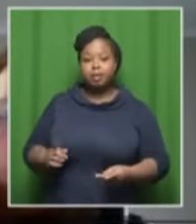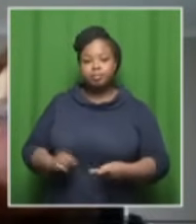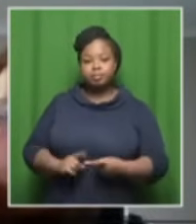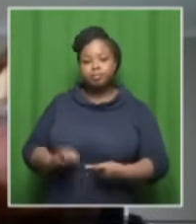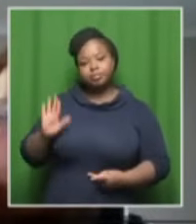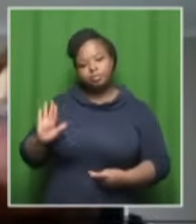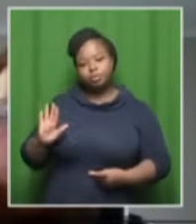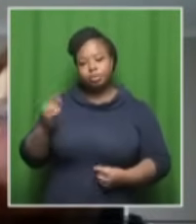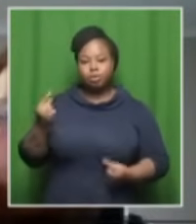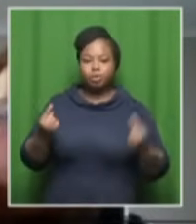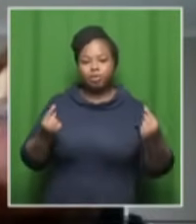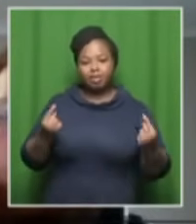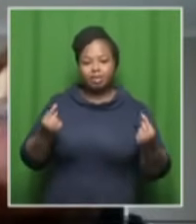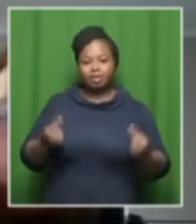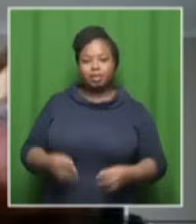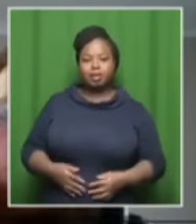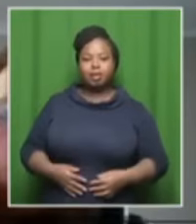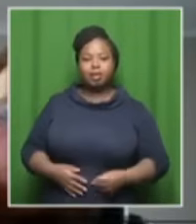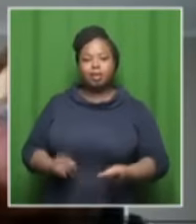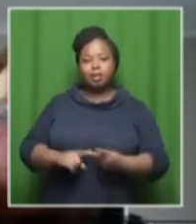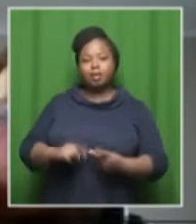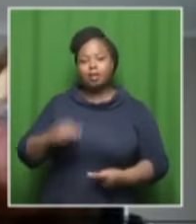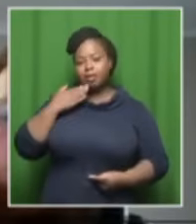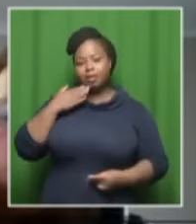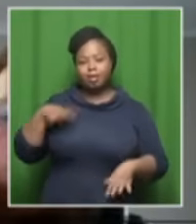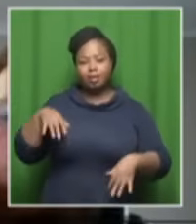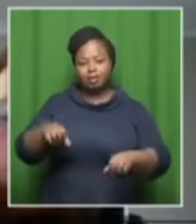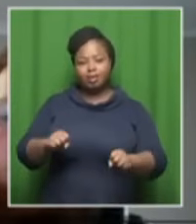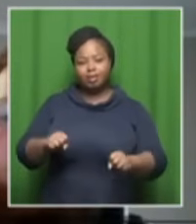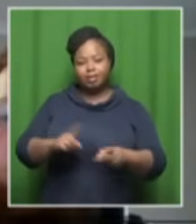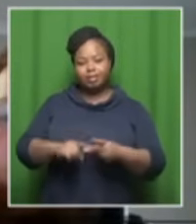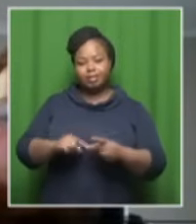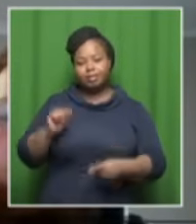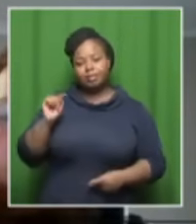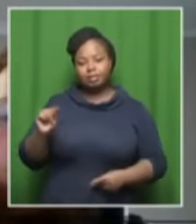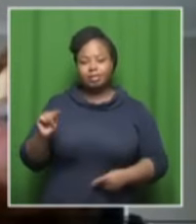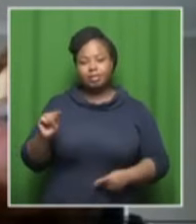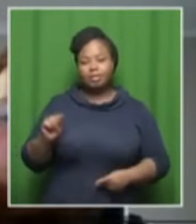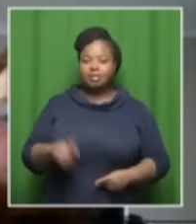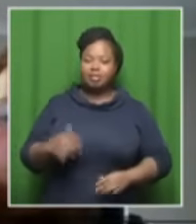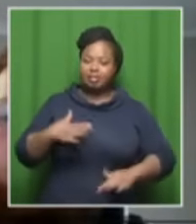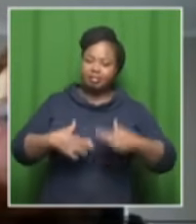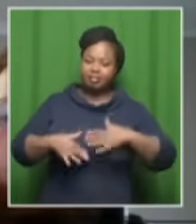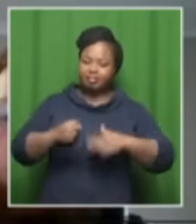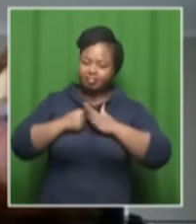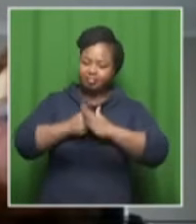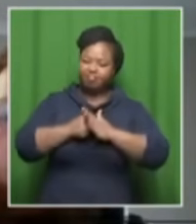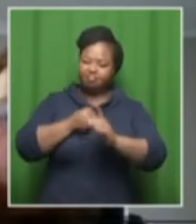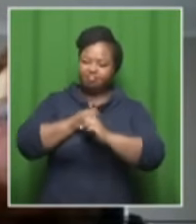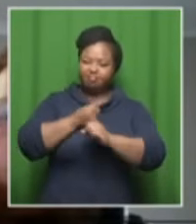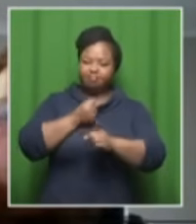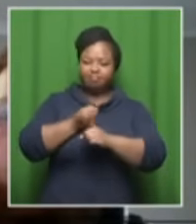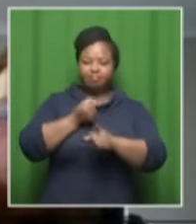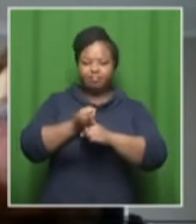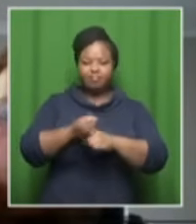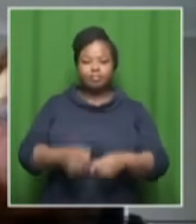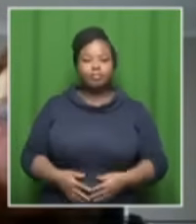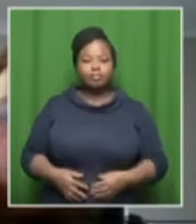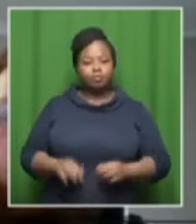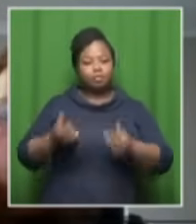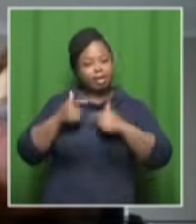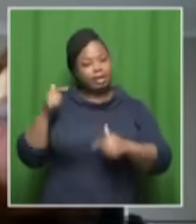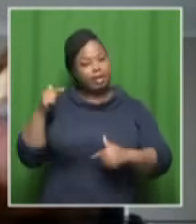one could say we have inherited a rich history of resilience and activism, you know, with a